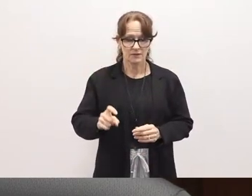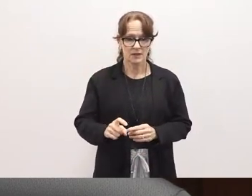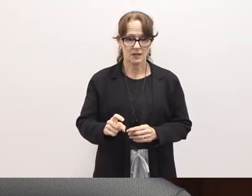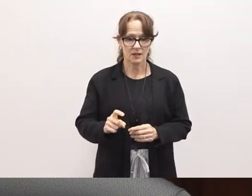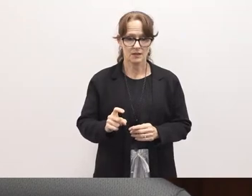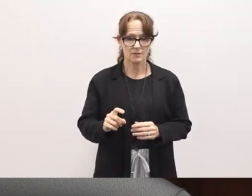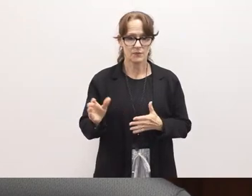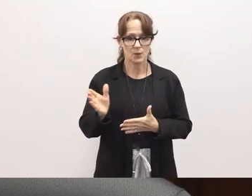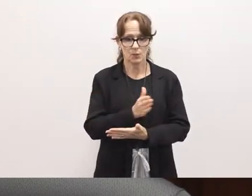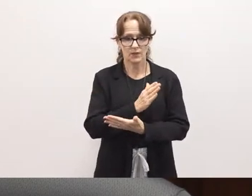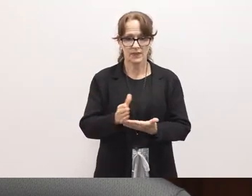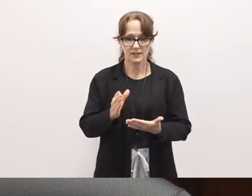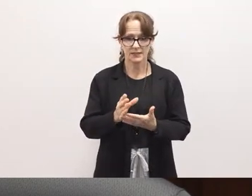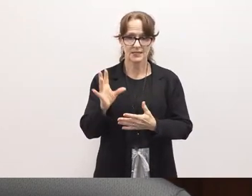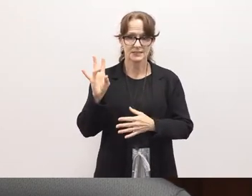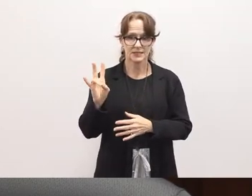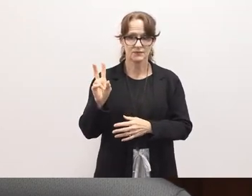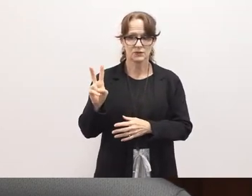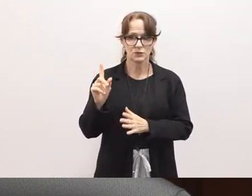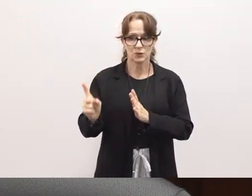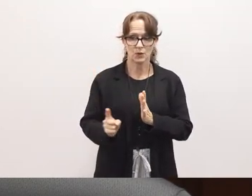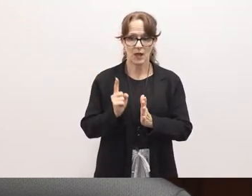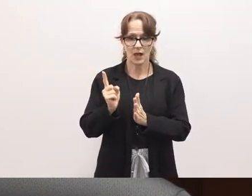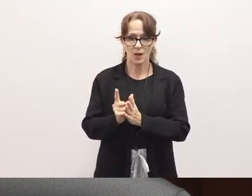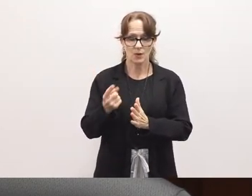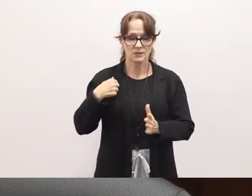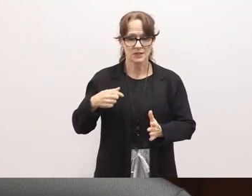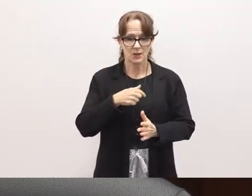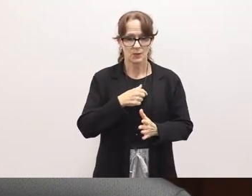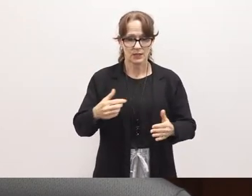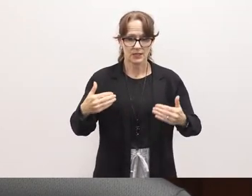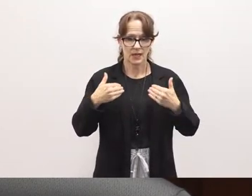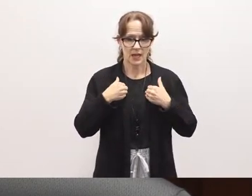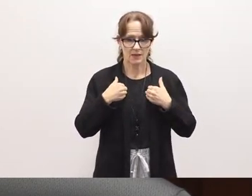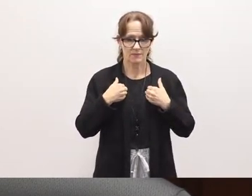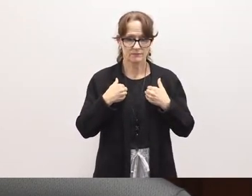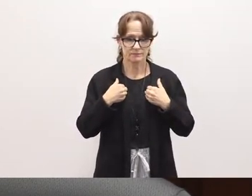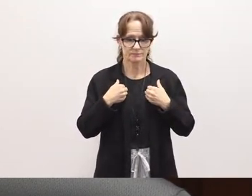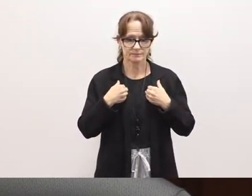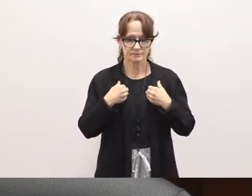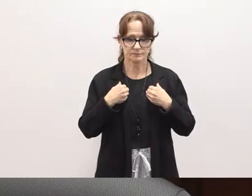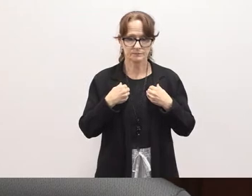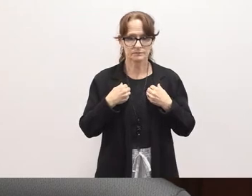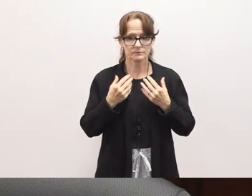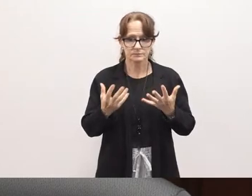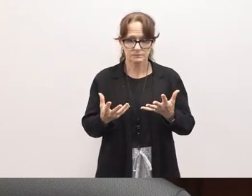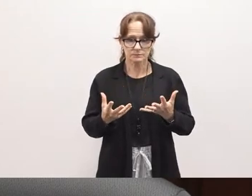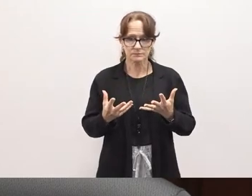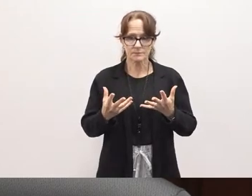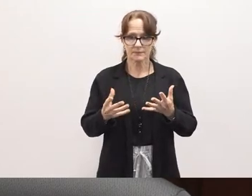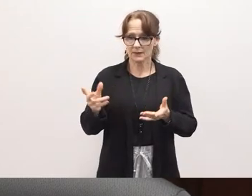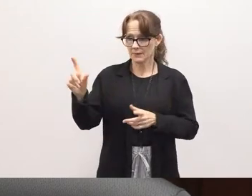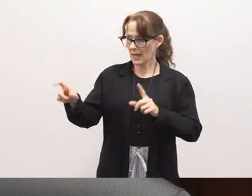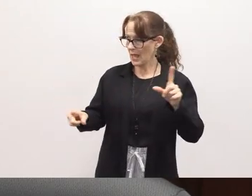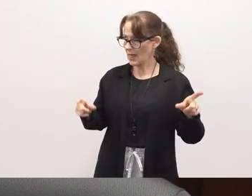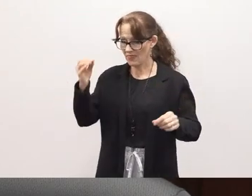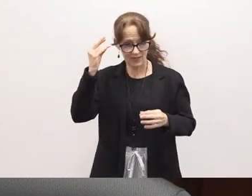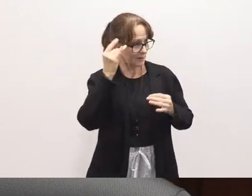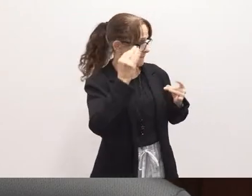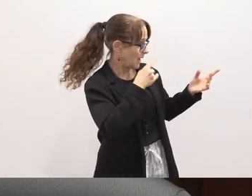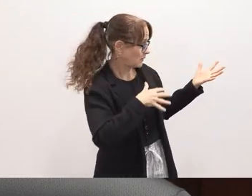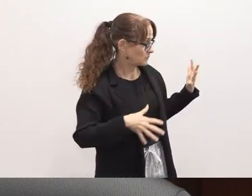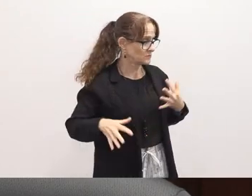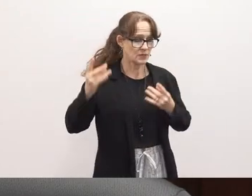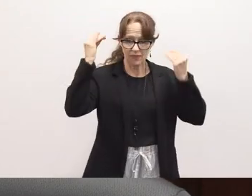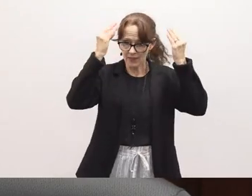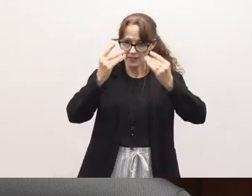the 72 hours that we have. So I would just, ask my colleagues to think about that, to